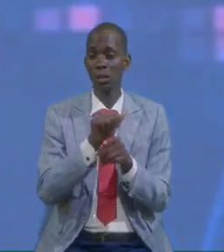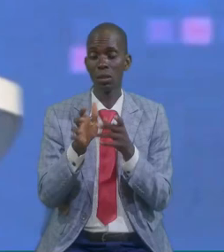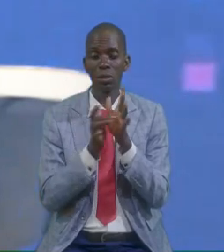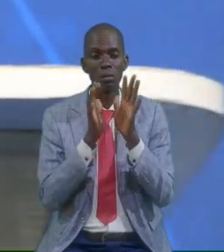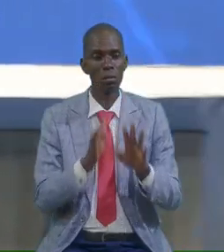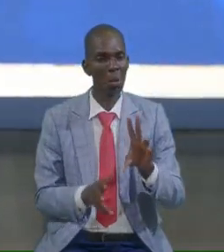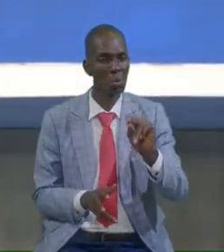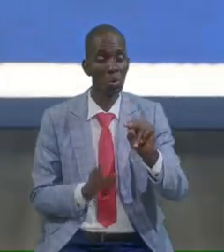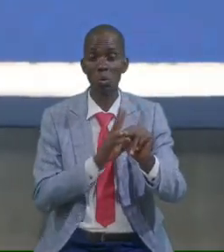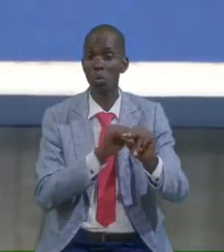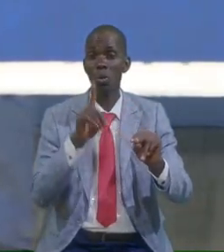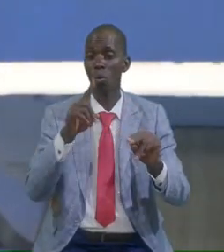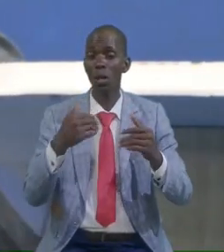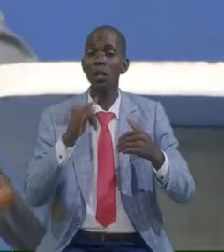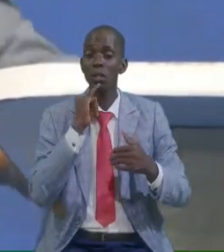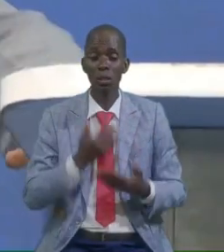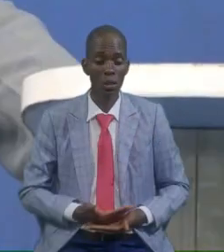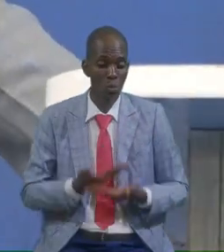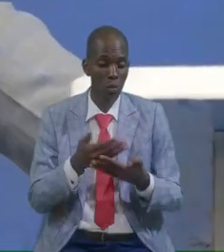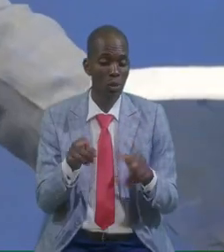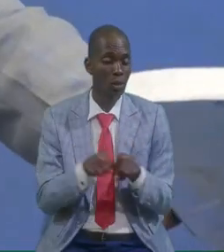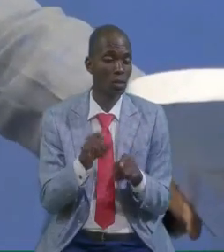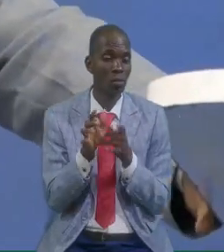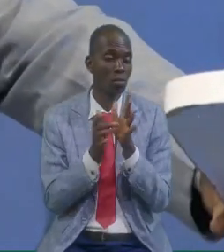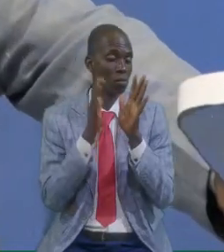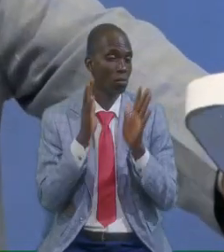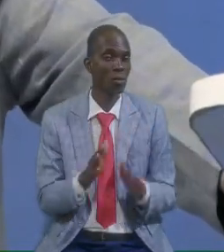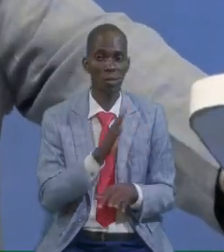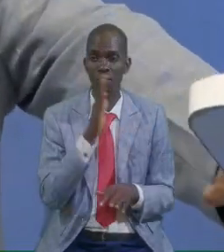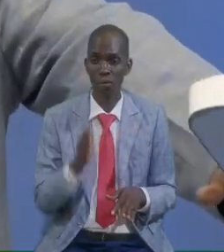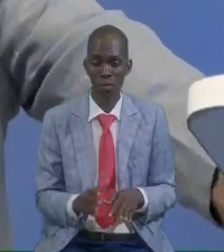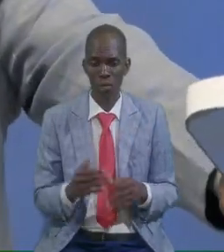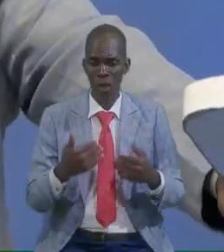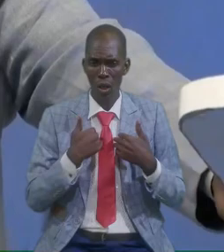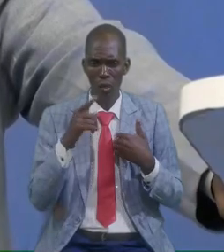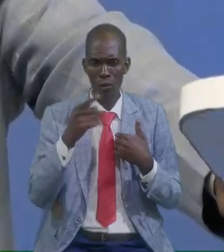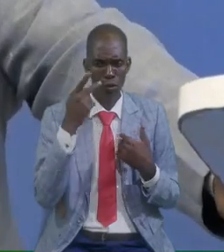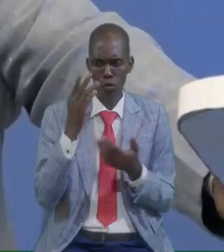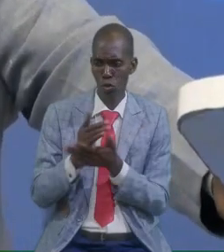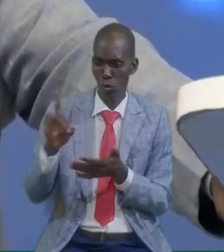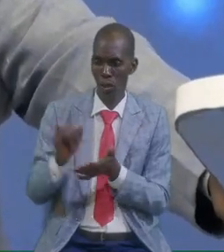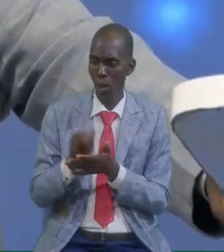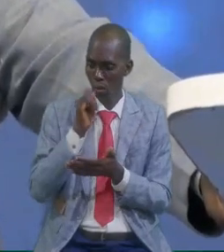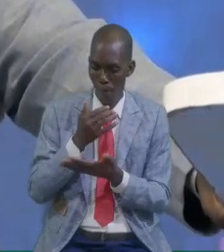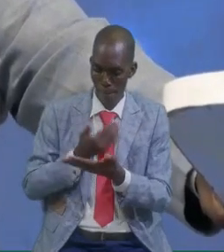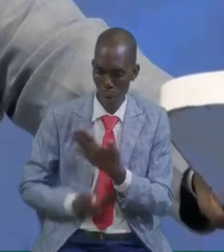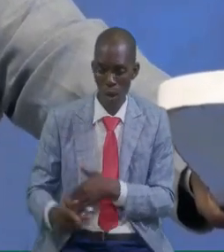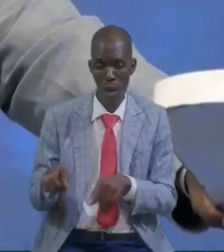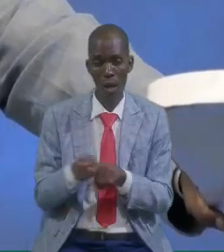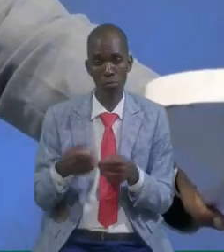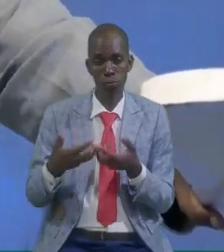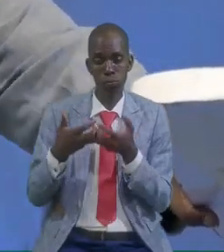a Christian. Have you heard somebody born an engineer? Somebody born